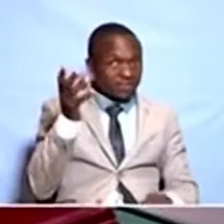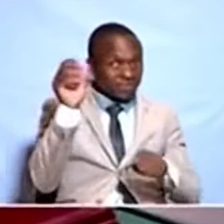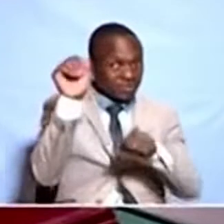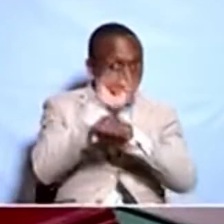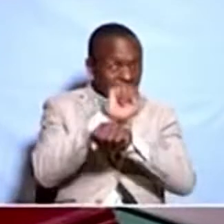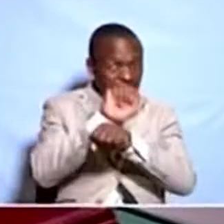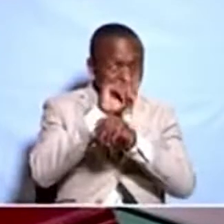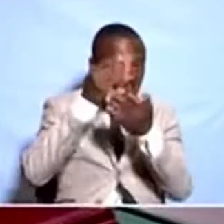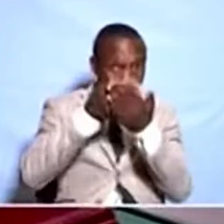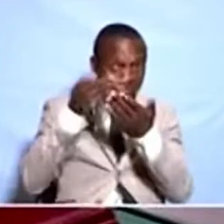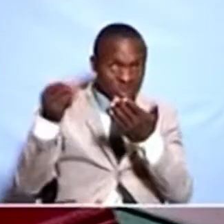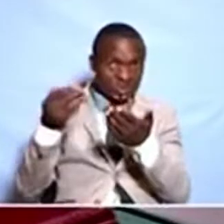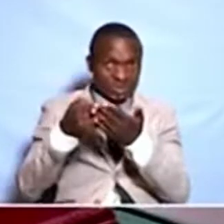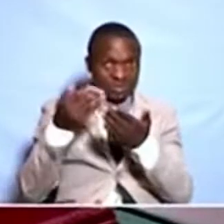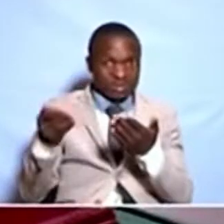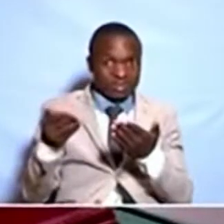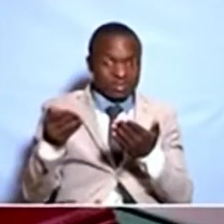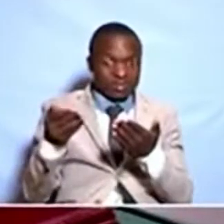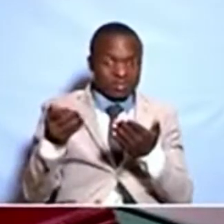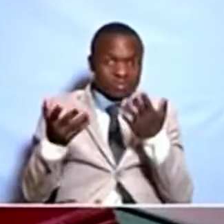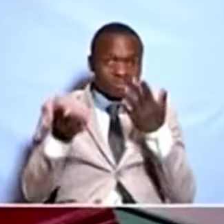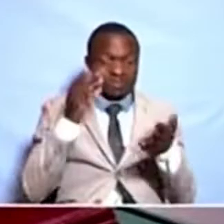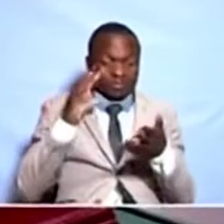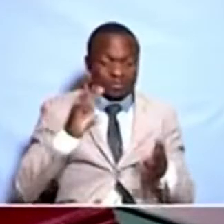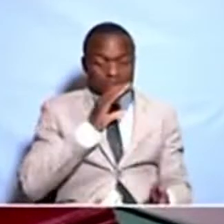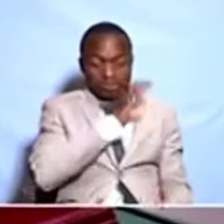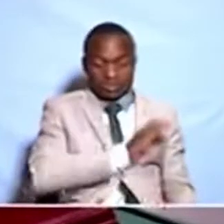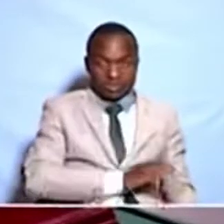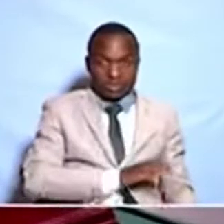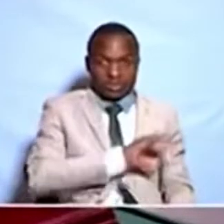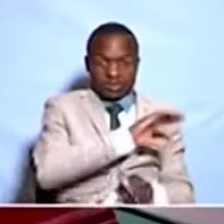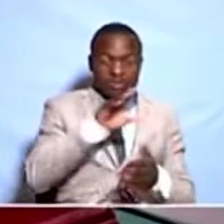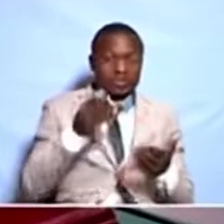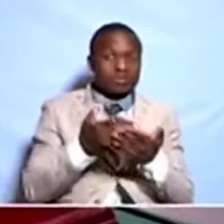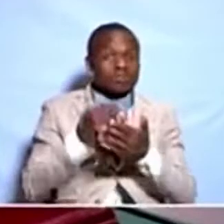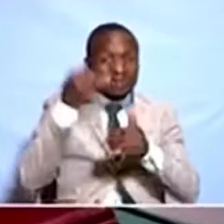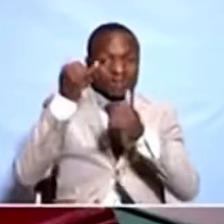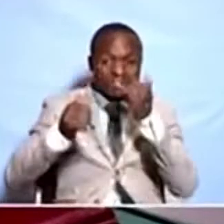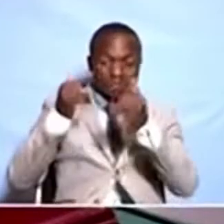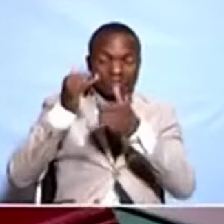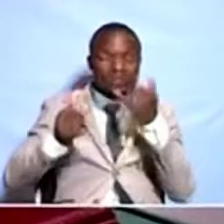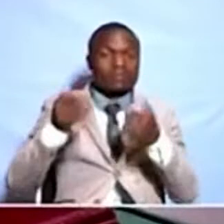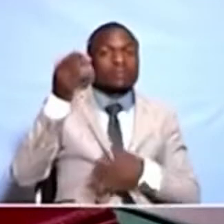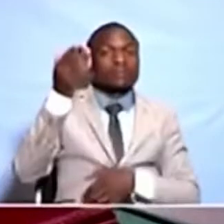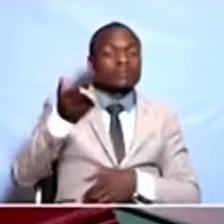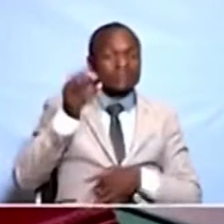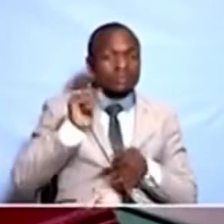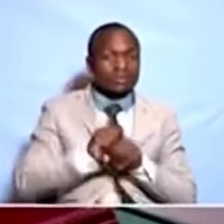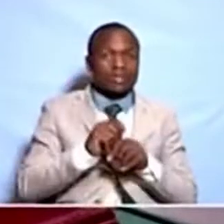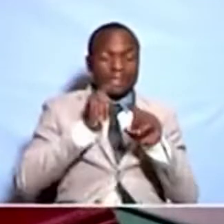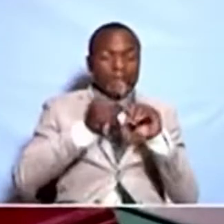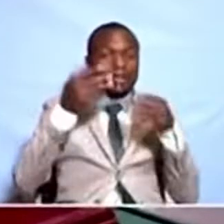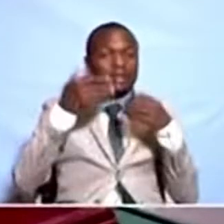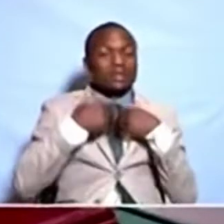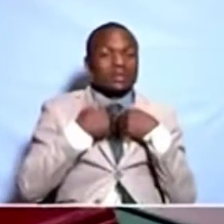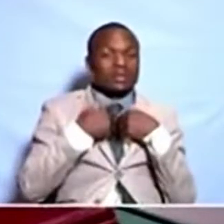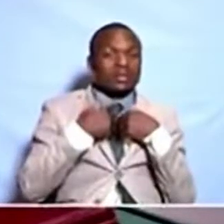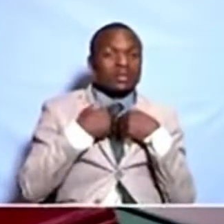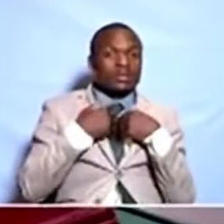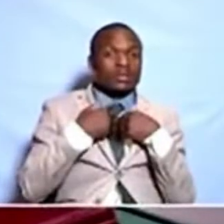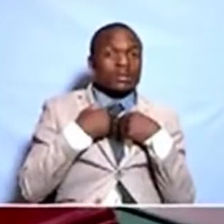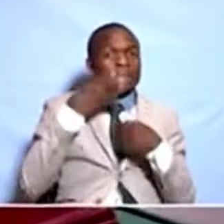it maybe from China, and everything was cleared there. And there's a Mount Kala, maybe like a